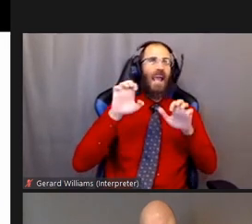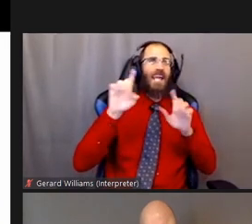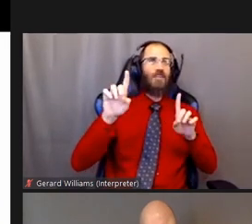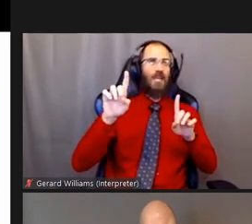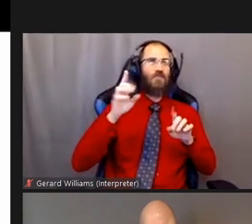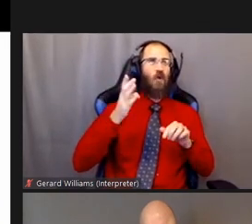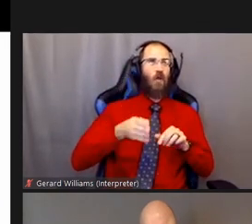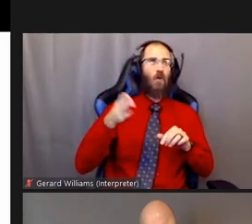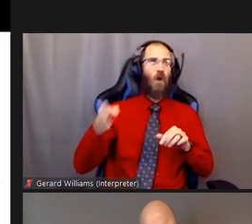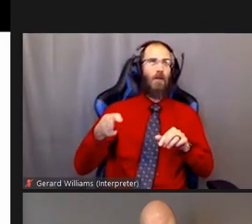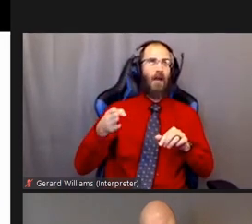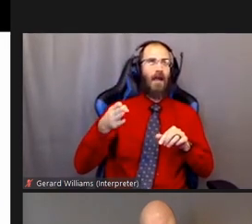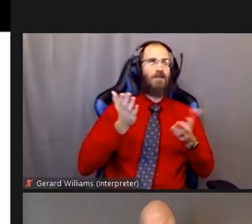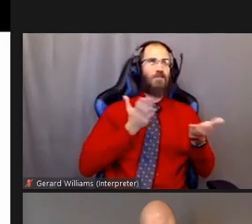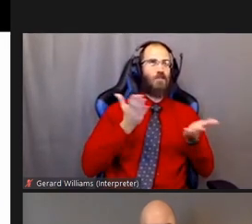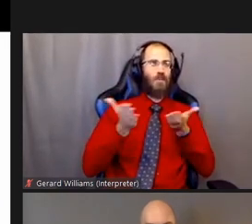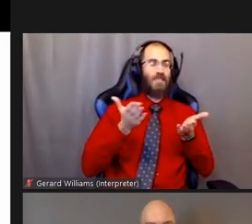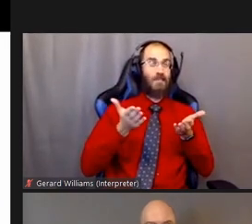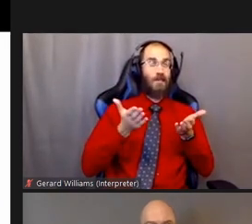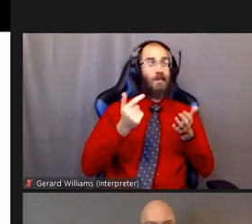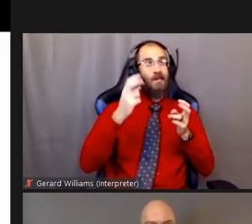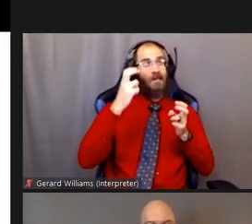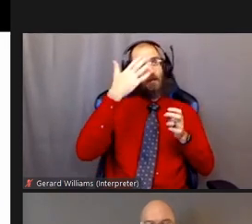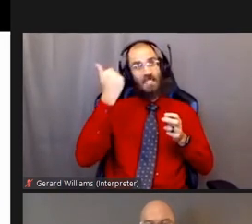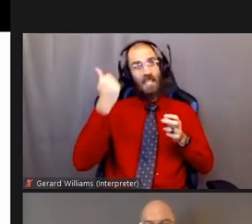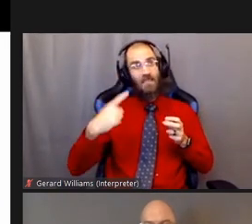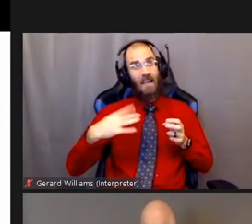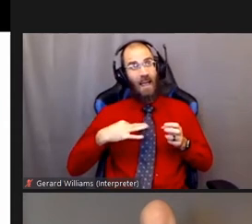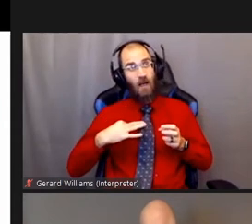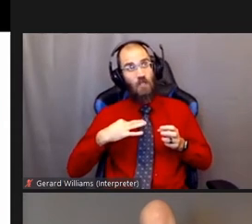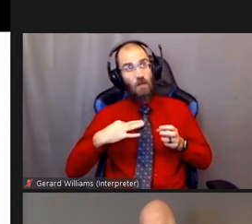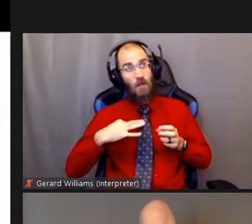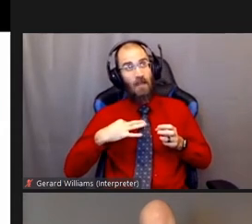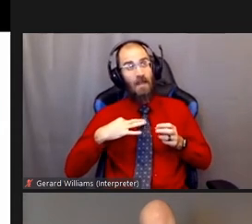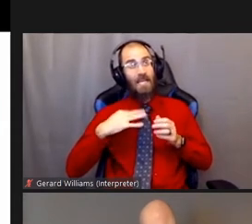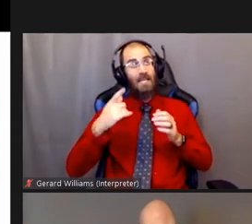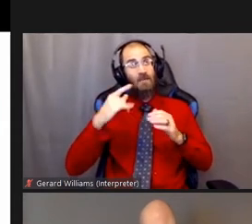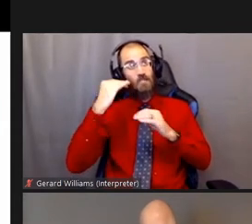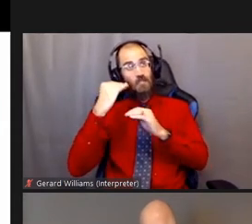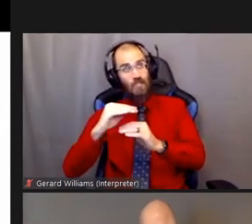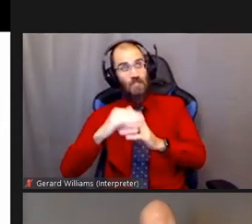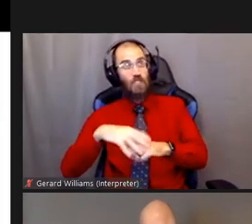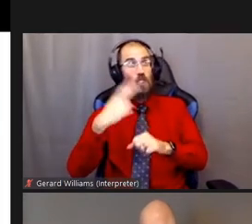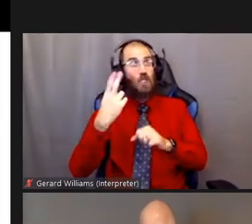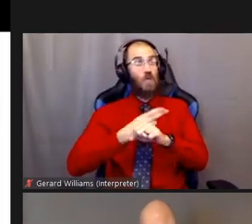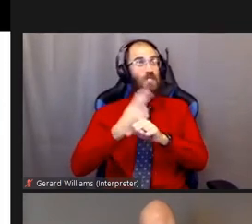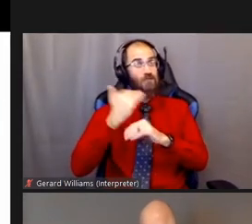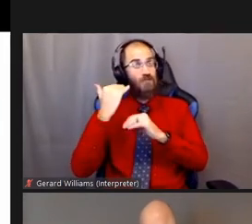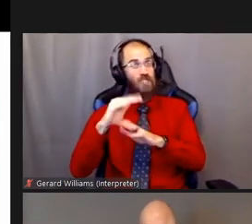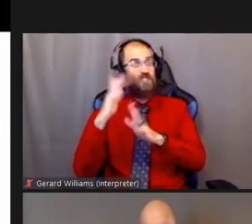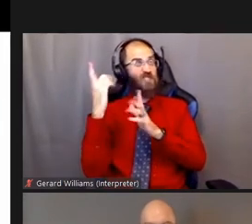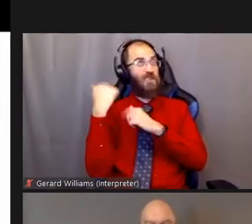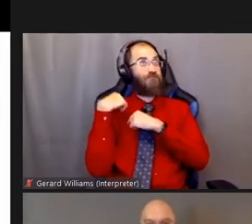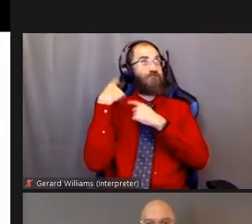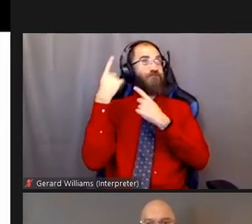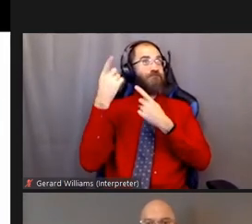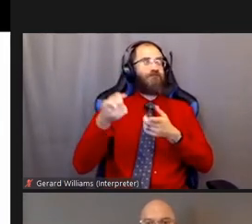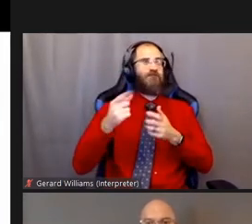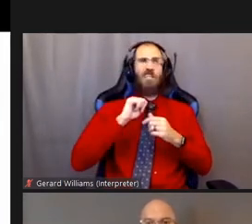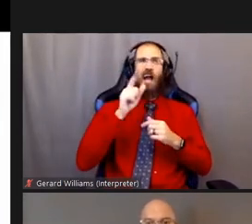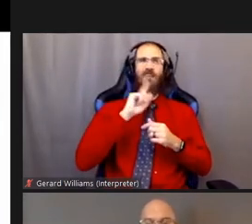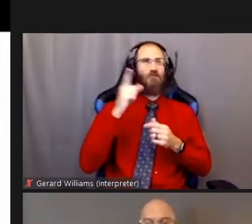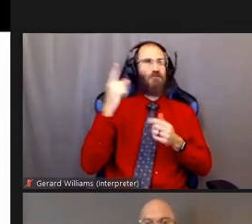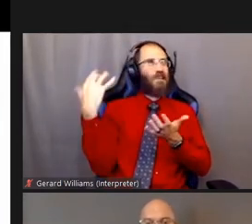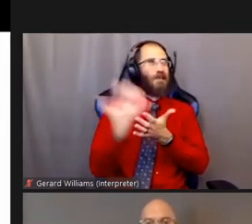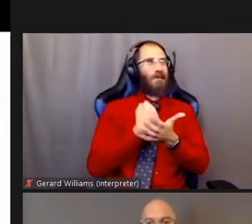Service, because of certain eligibility and use restrictions historically had not been fully utilized, particularly